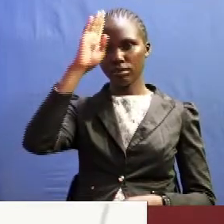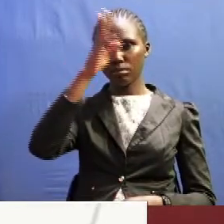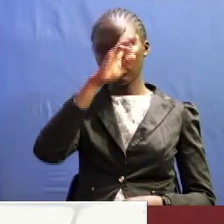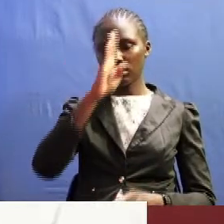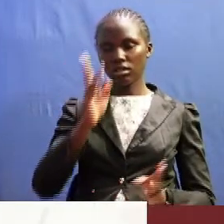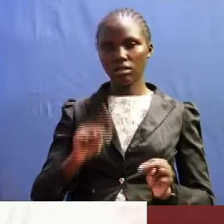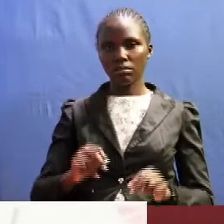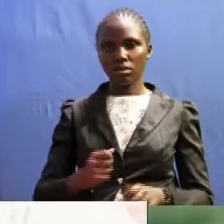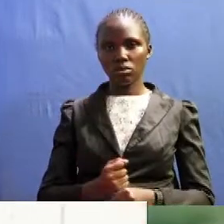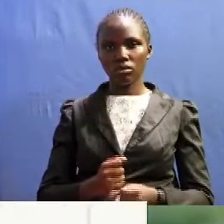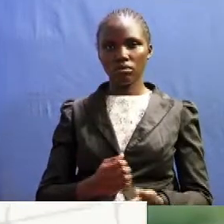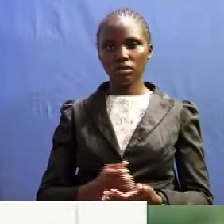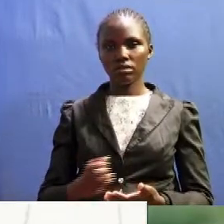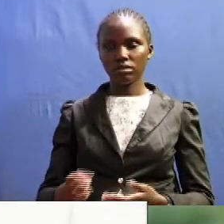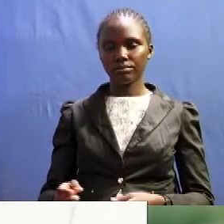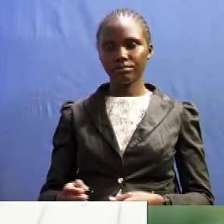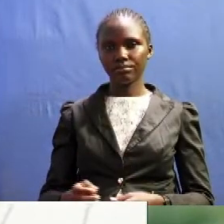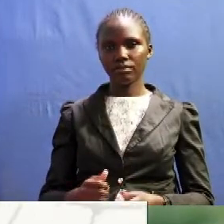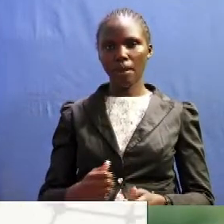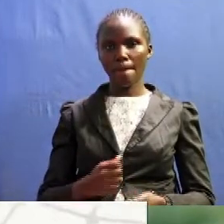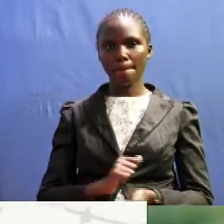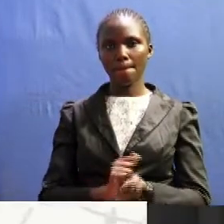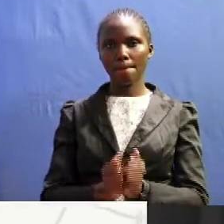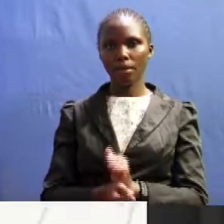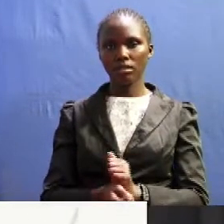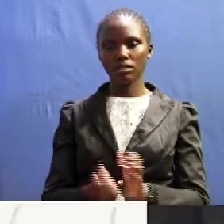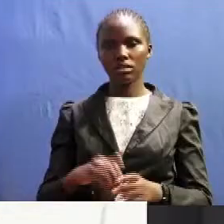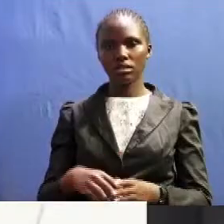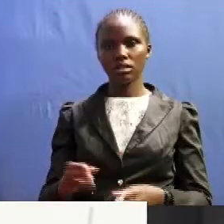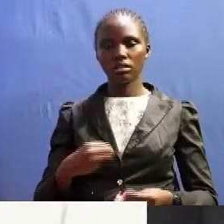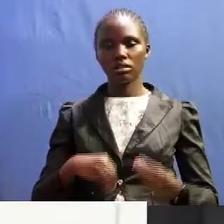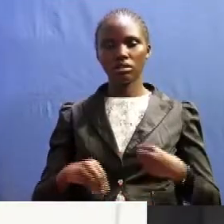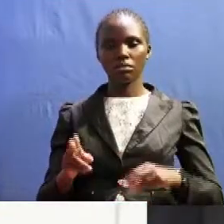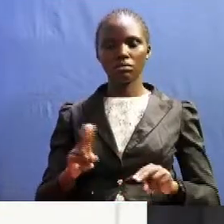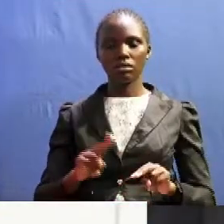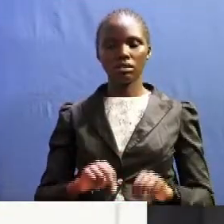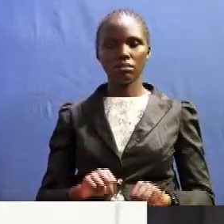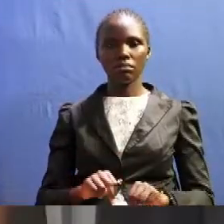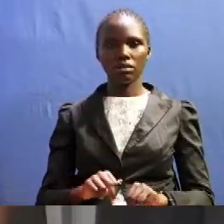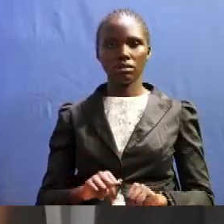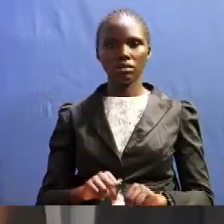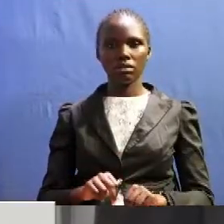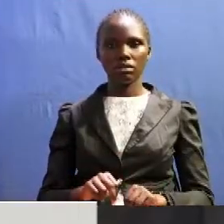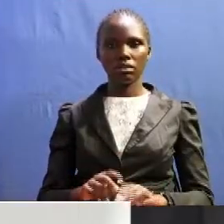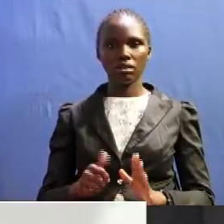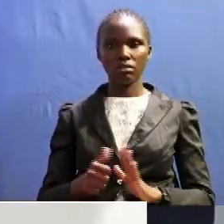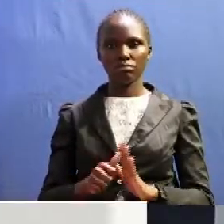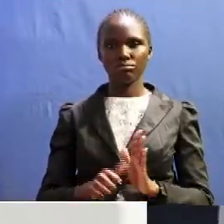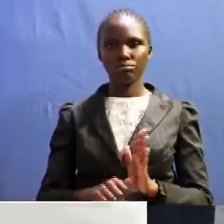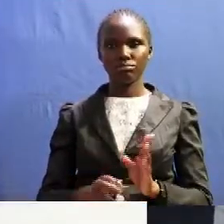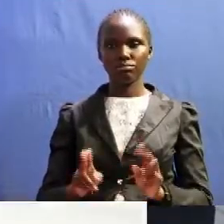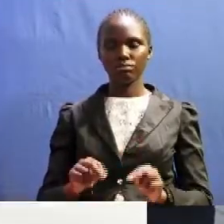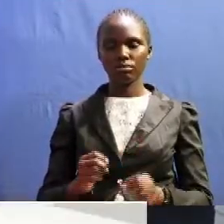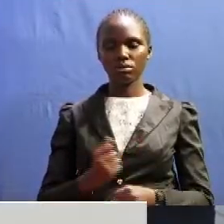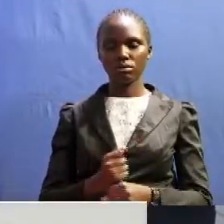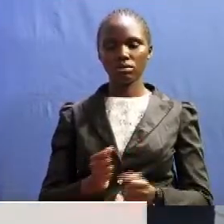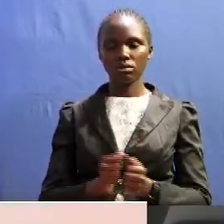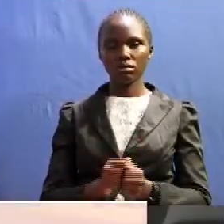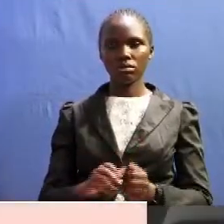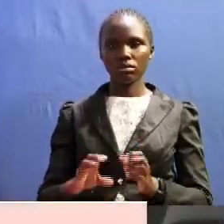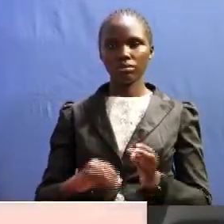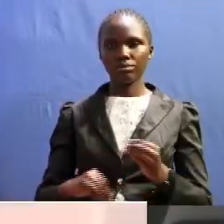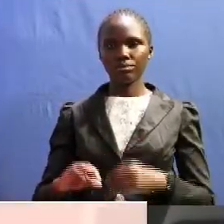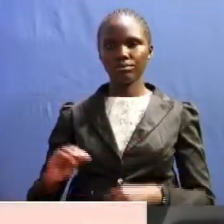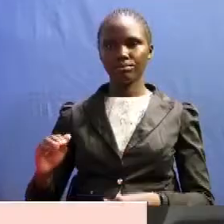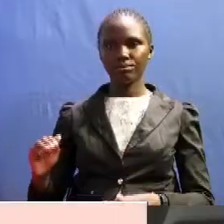Bachok, over multi-million shilling graft claims, a move that underscores the agency's ongoing crackdown on county